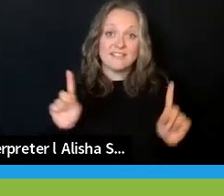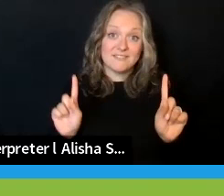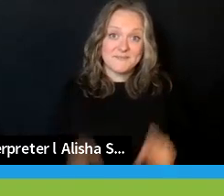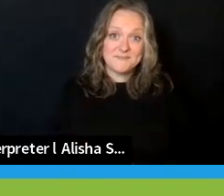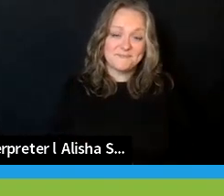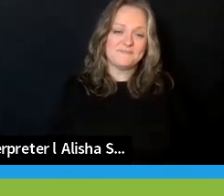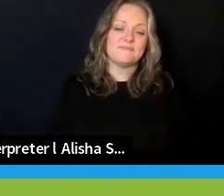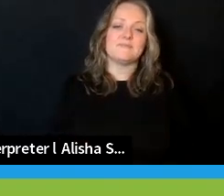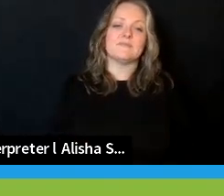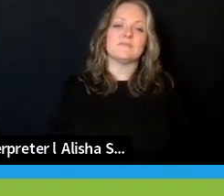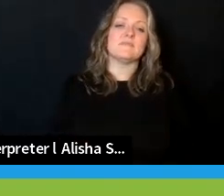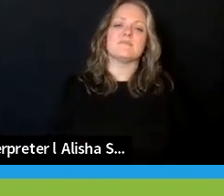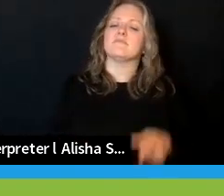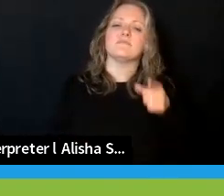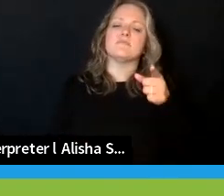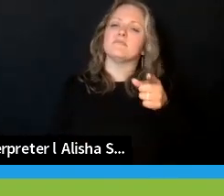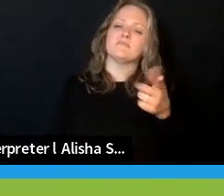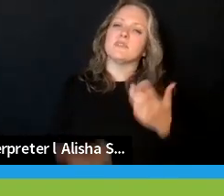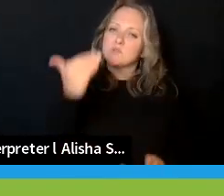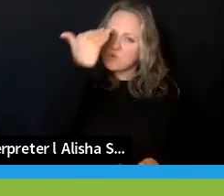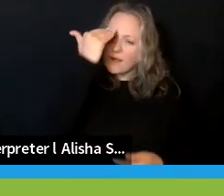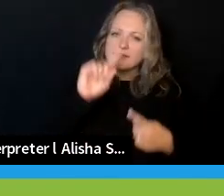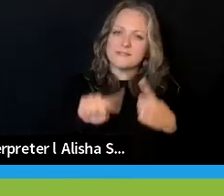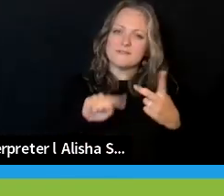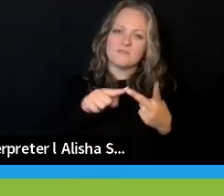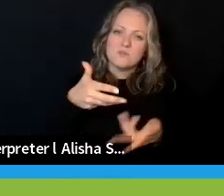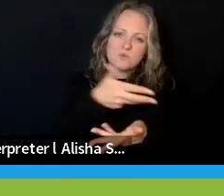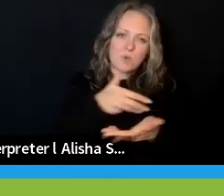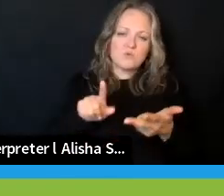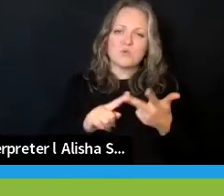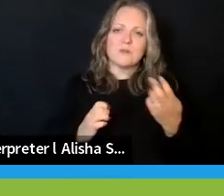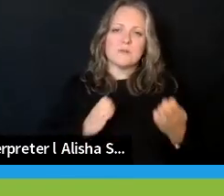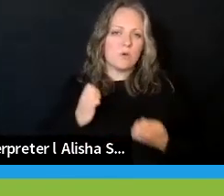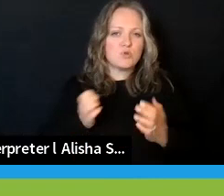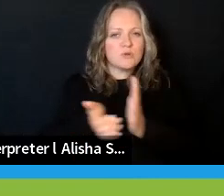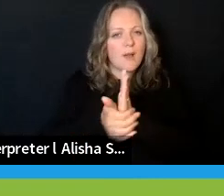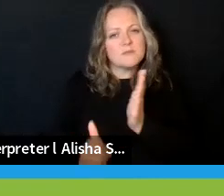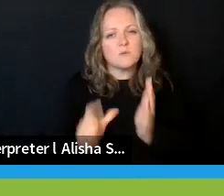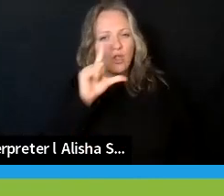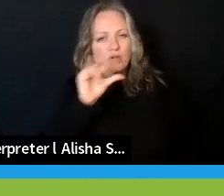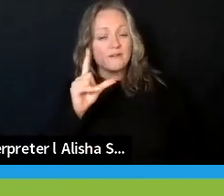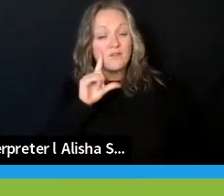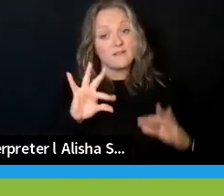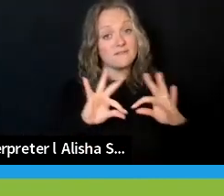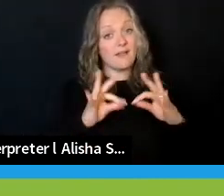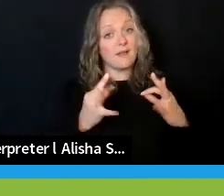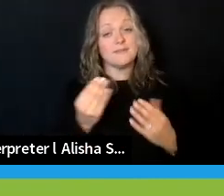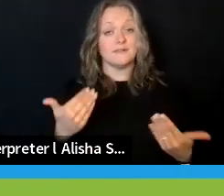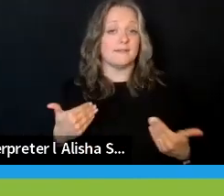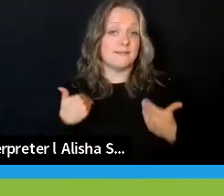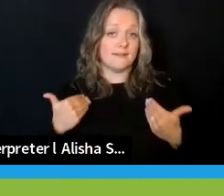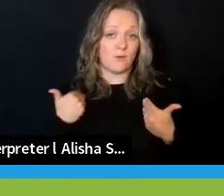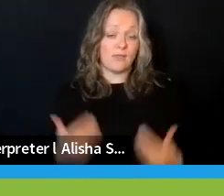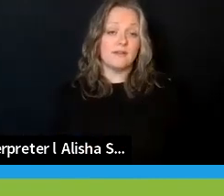So let's explore what cognitive, social, and emotional competency looks like for families and for youth.